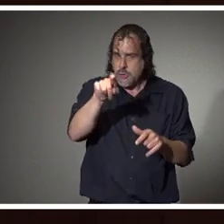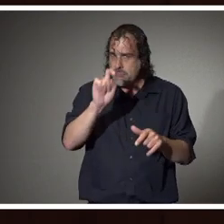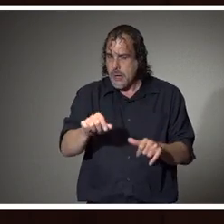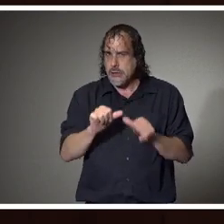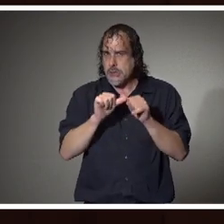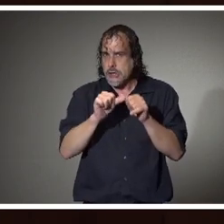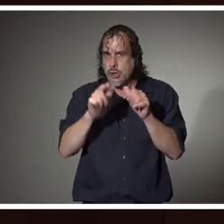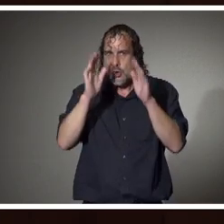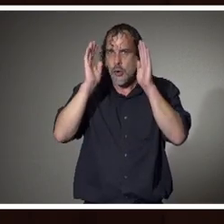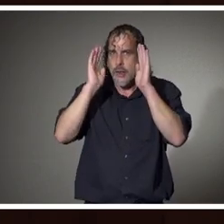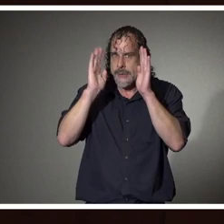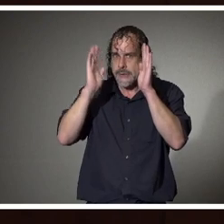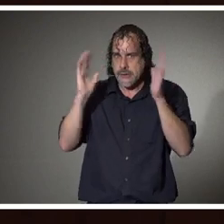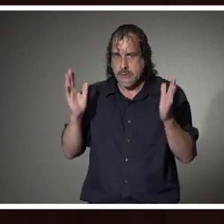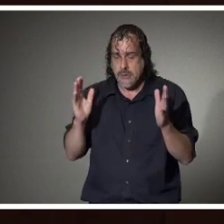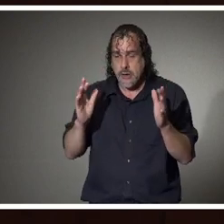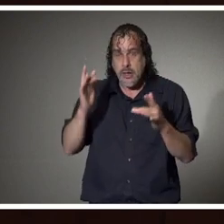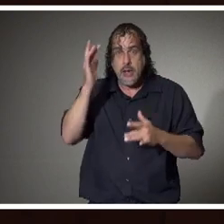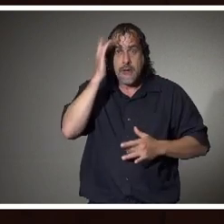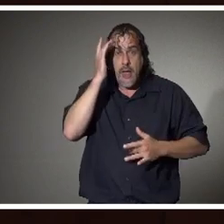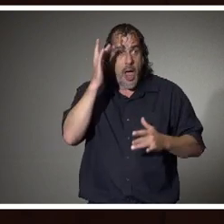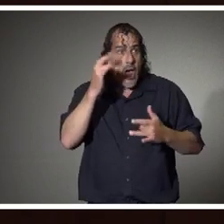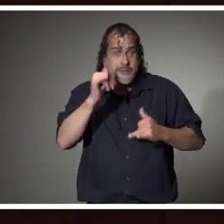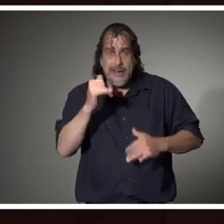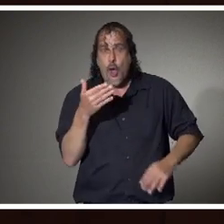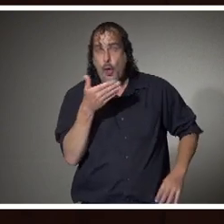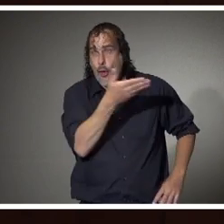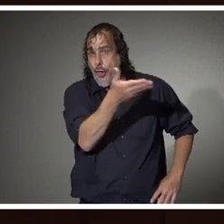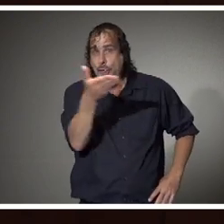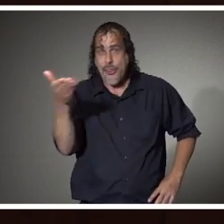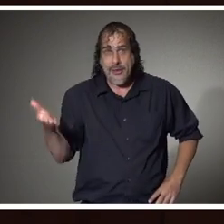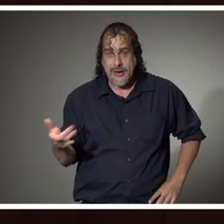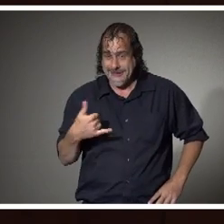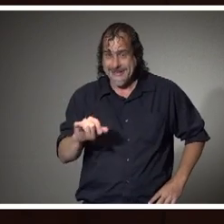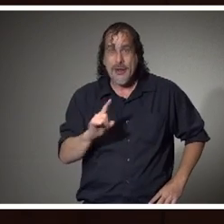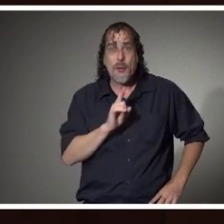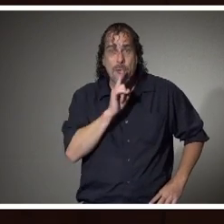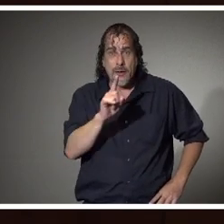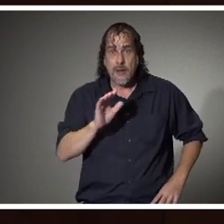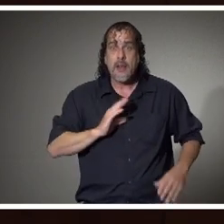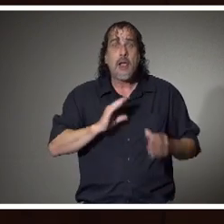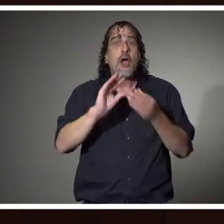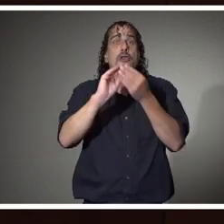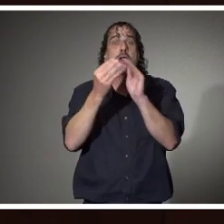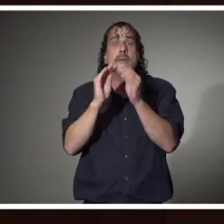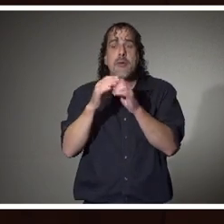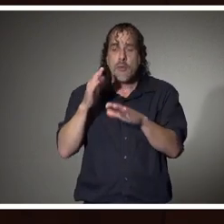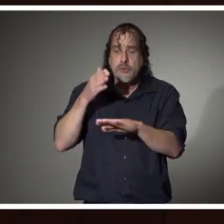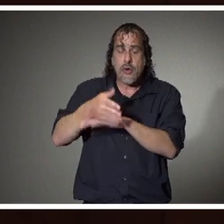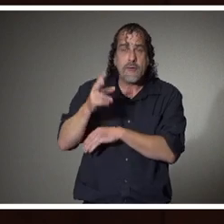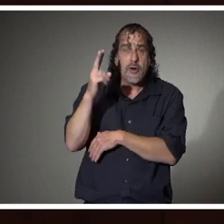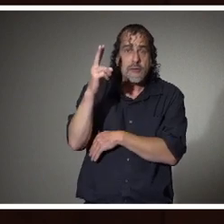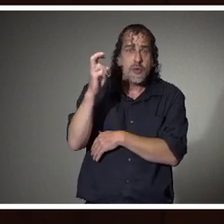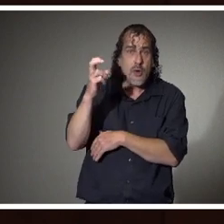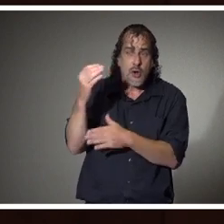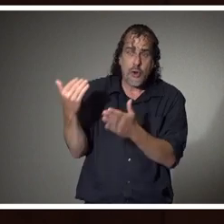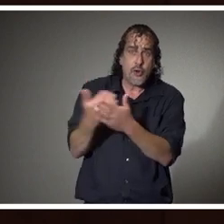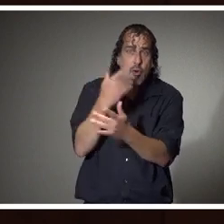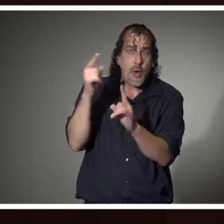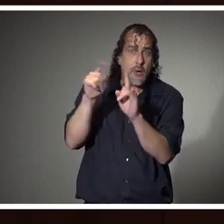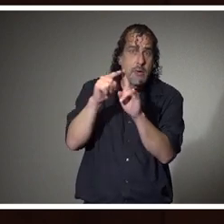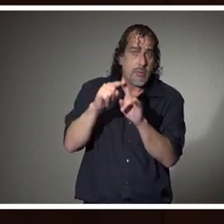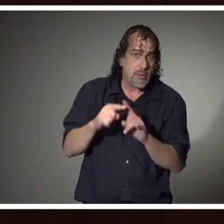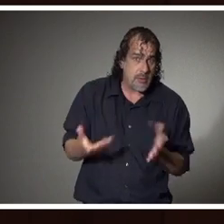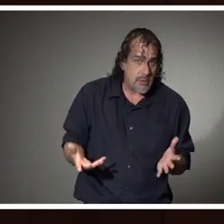to listen. The virus is still out there. It is still real. Our numbers today were over 200 new diagnoses, and we